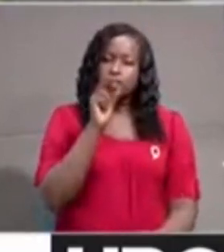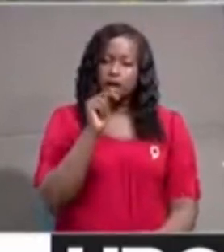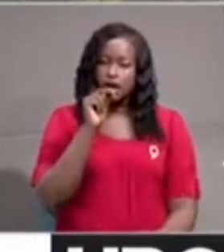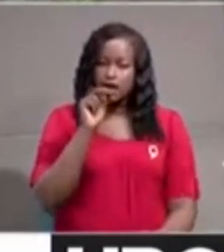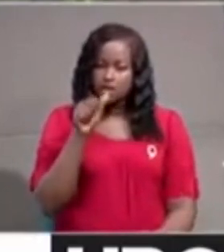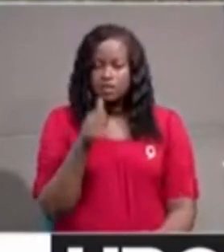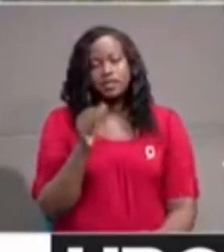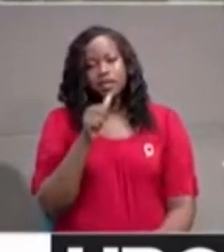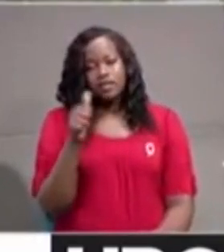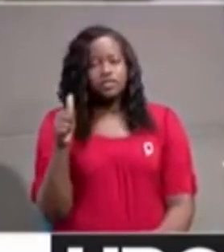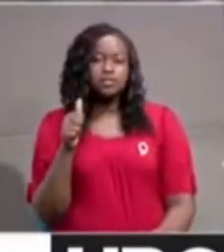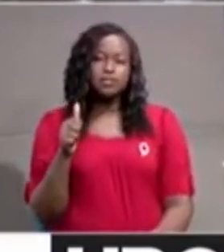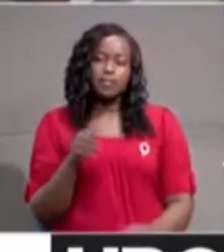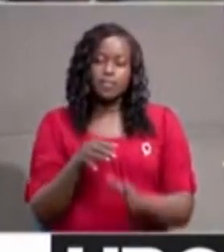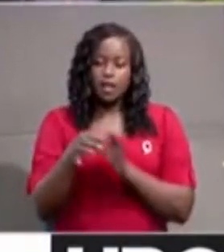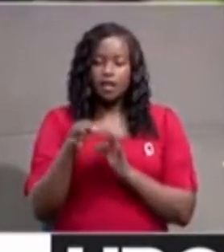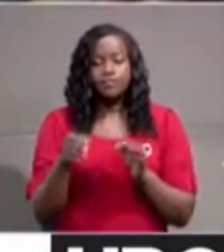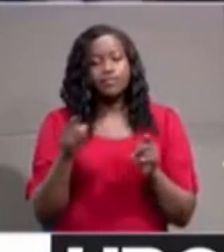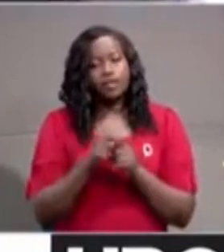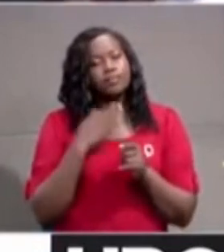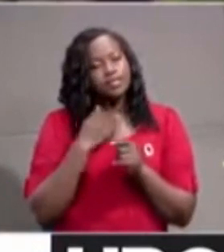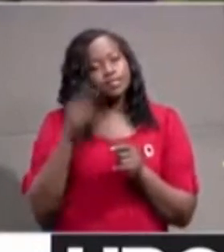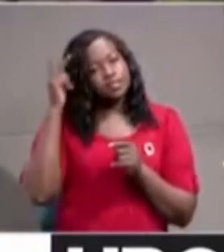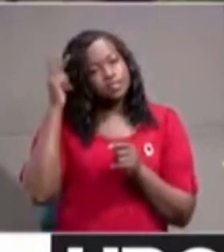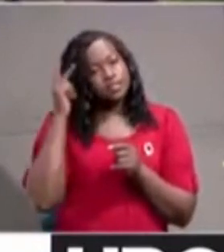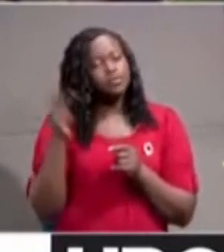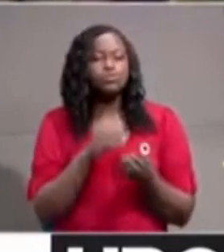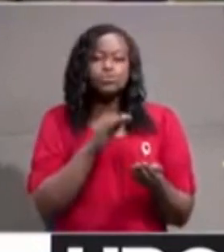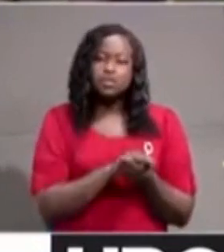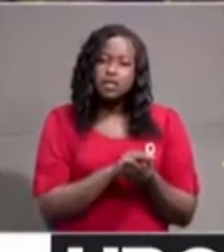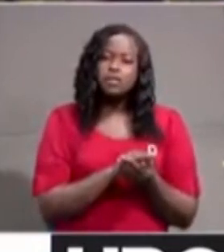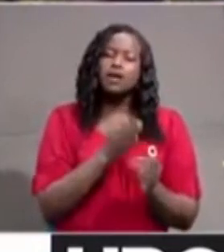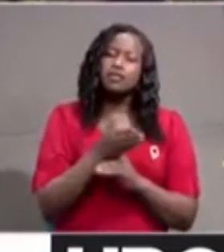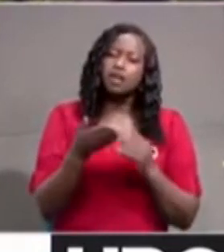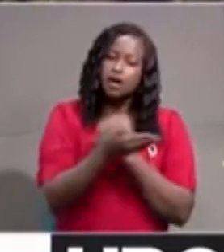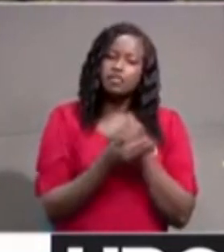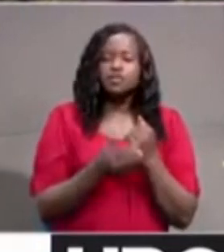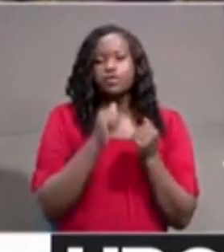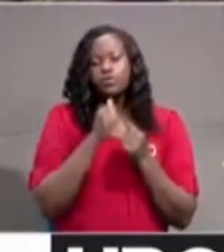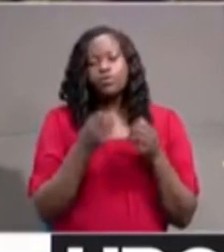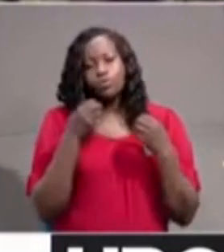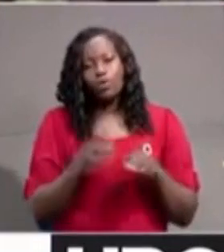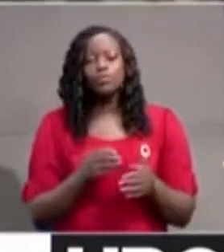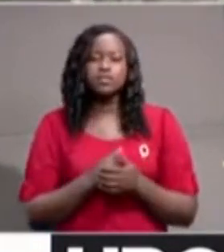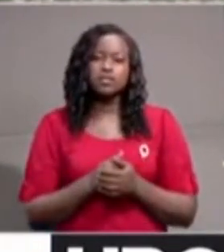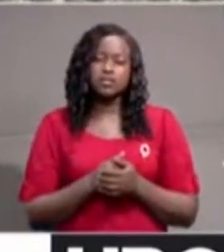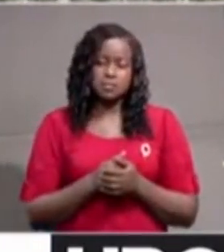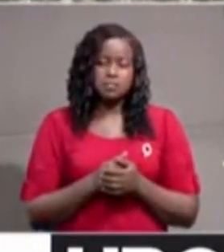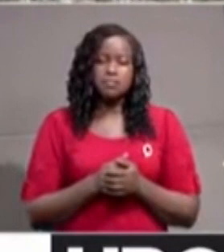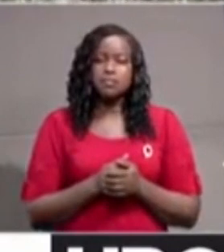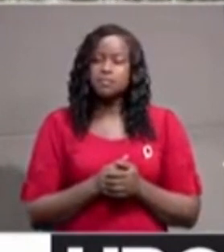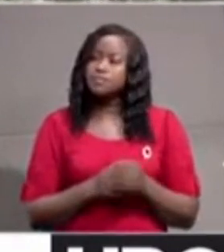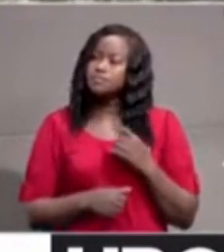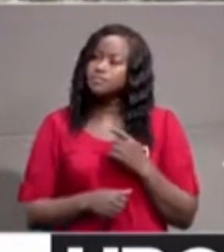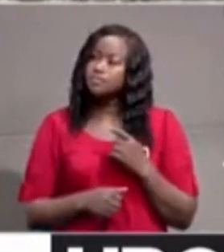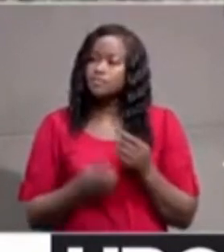hectare. The farmers need skill on post-harvest handling of PR107 to avoid losses during the milling process. Maybe